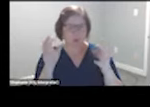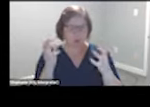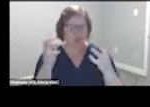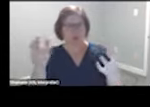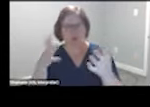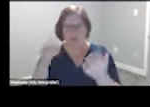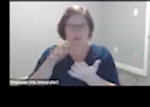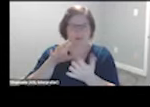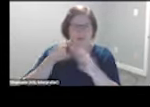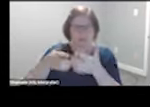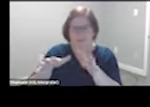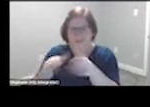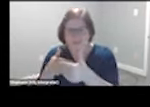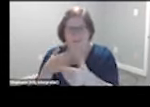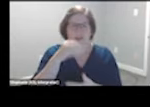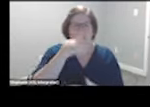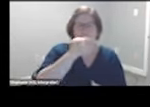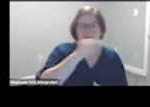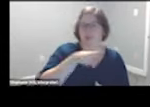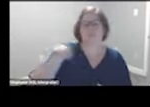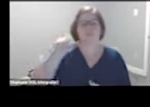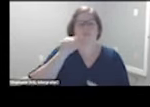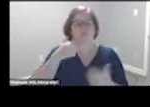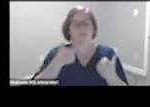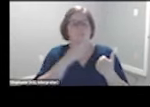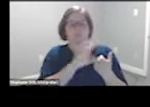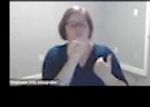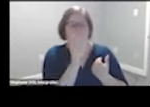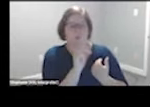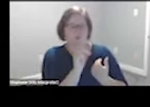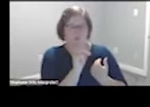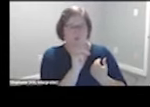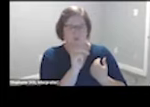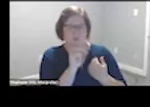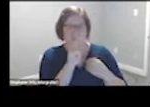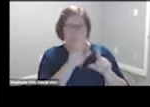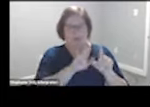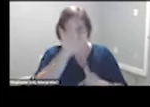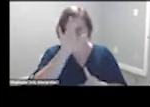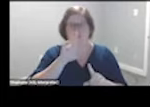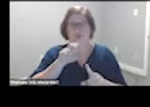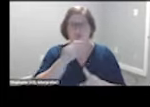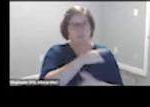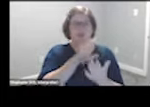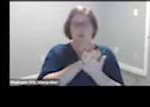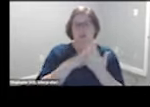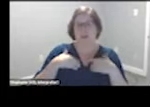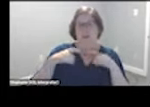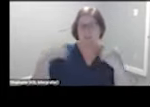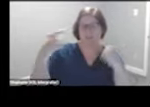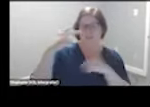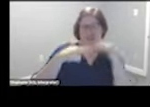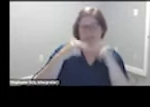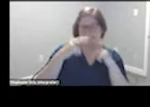classroom and lab, but they don't have their own for the selection, astronaut selection. But school has a huge facility, so they